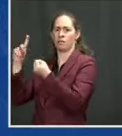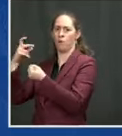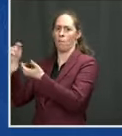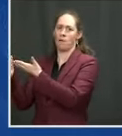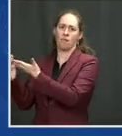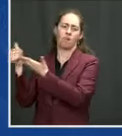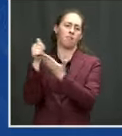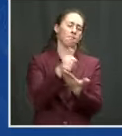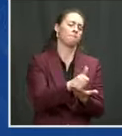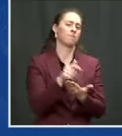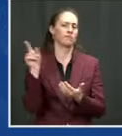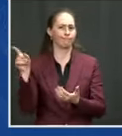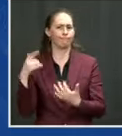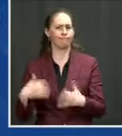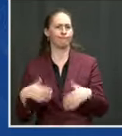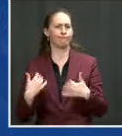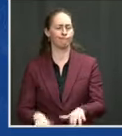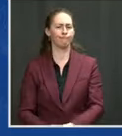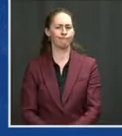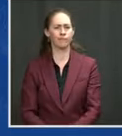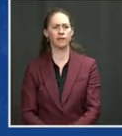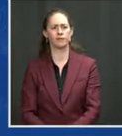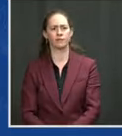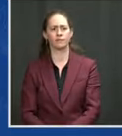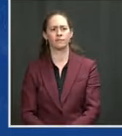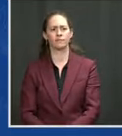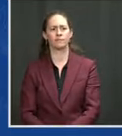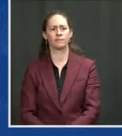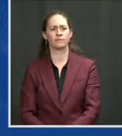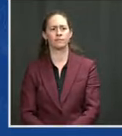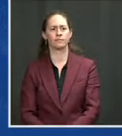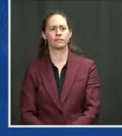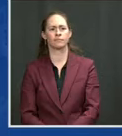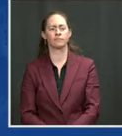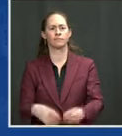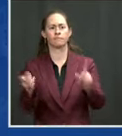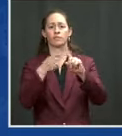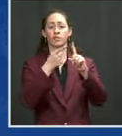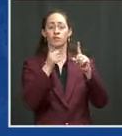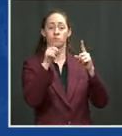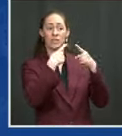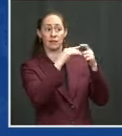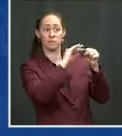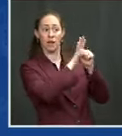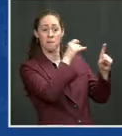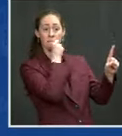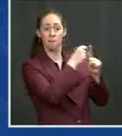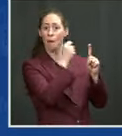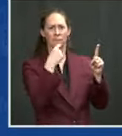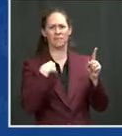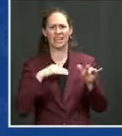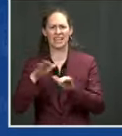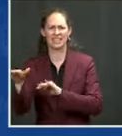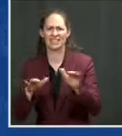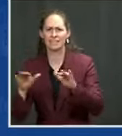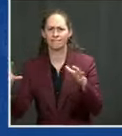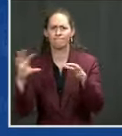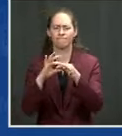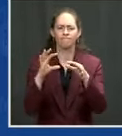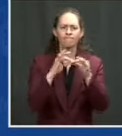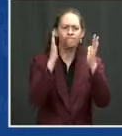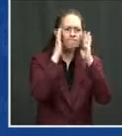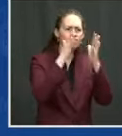program to do outreach to congregate care. And this meant group homes that take care of people with developmental disabilities and mental health issues.